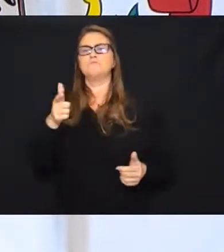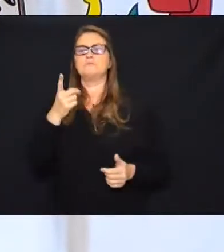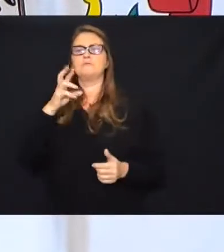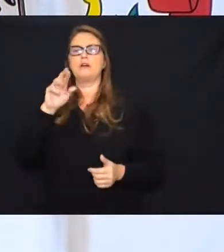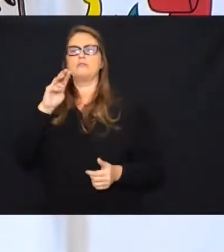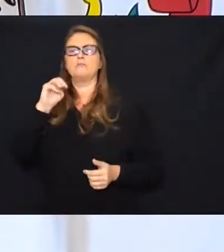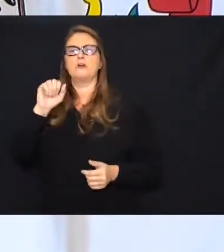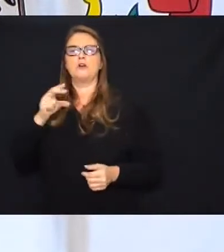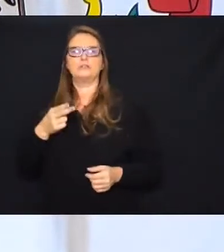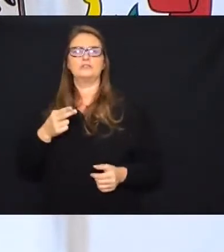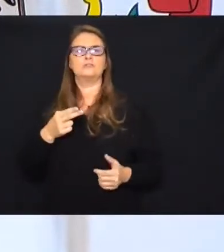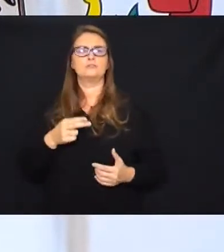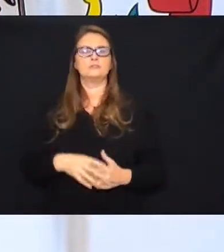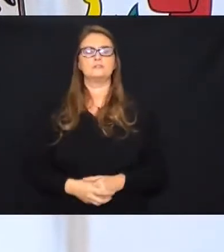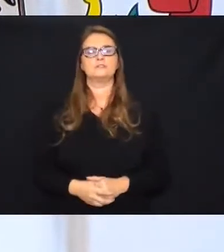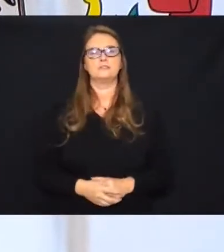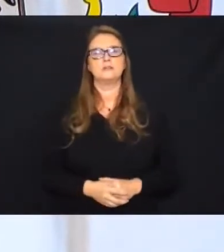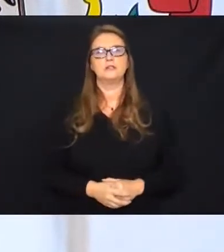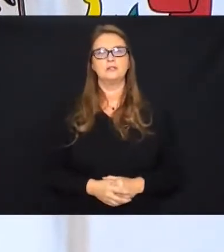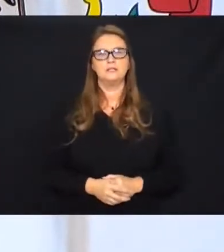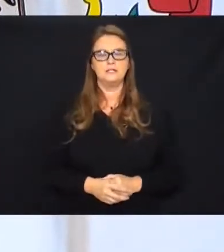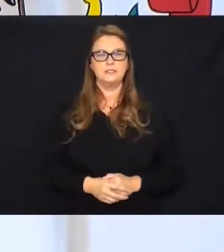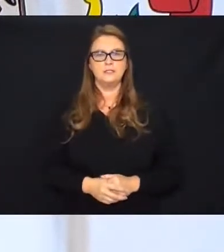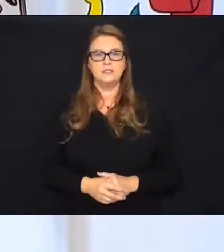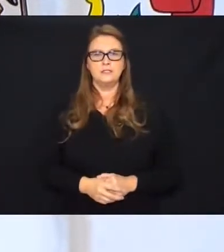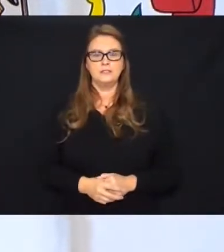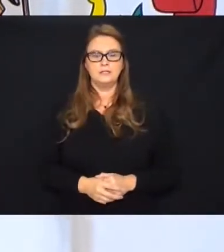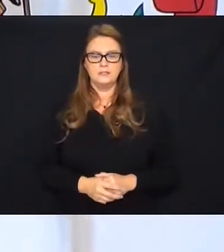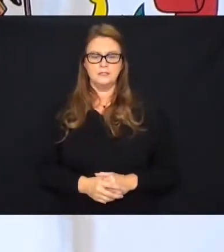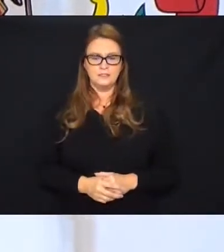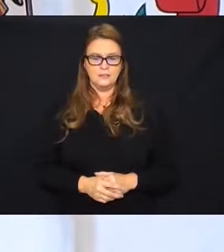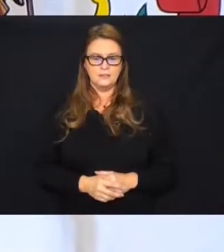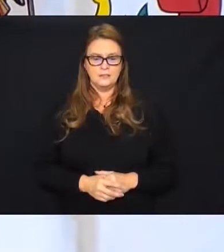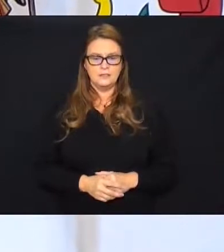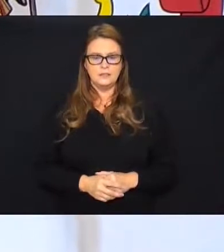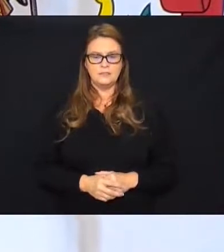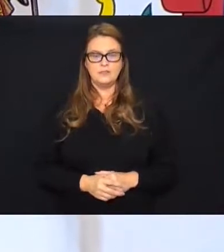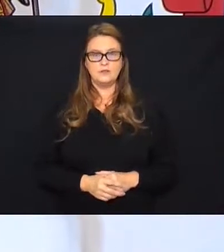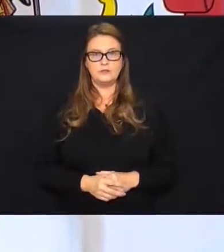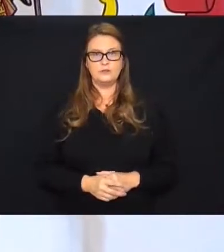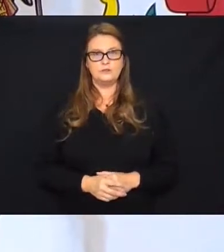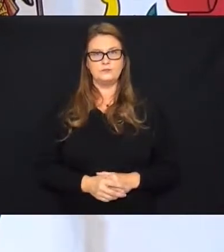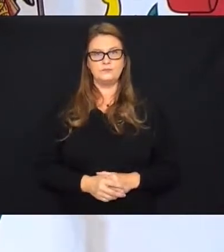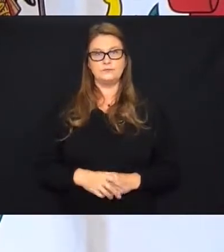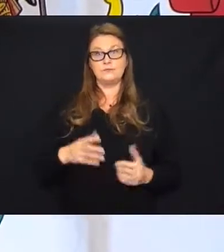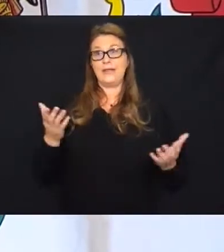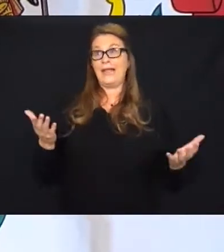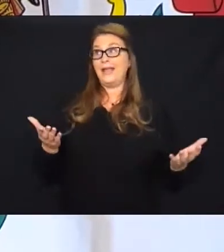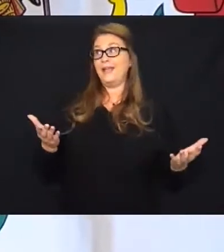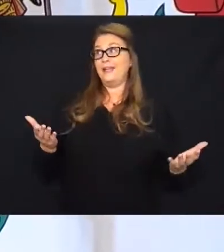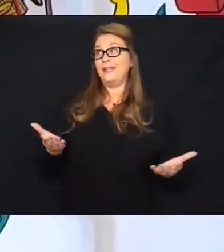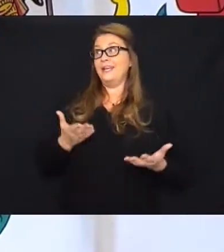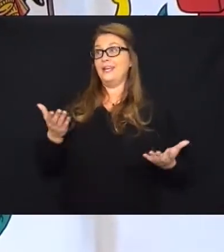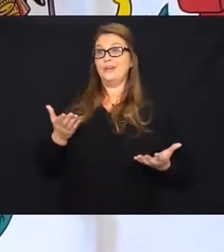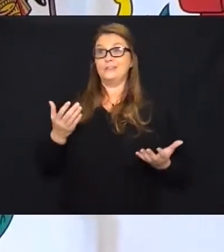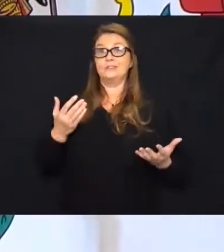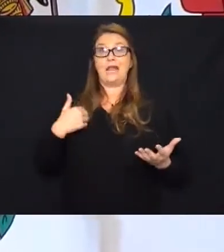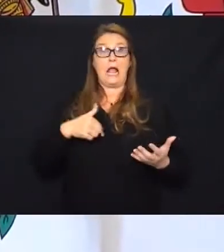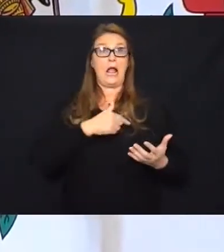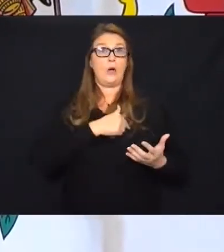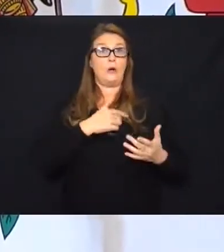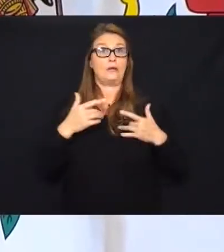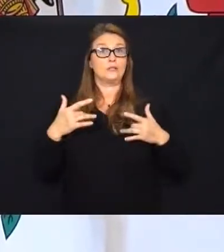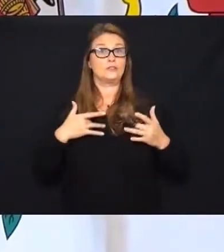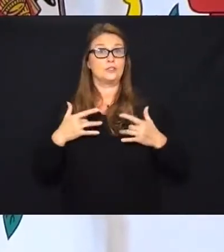then Dr. Amjad maybe can do the second part. But Kenny, here's the thing.